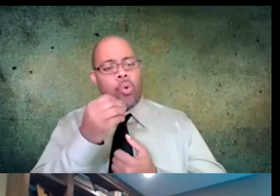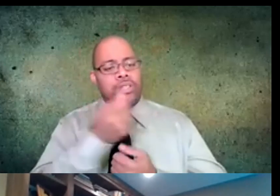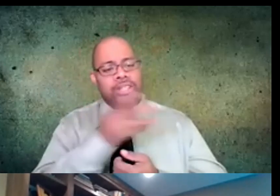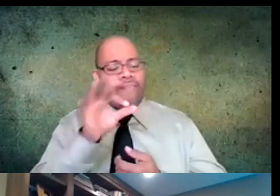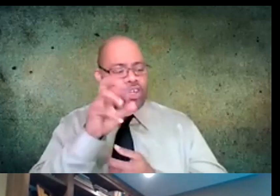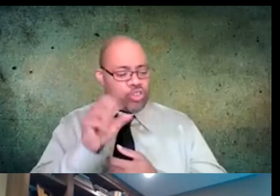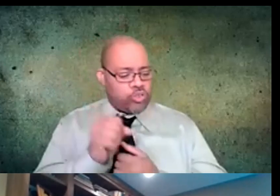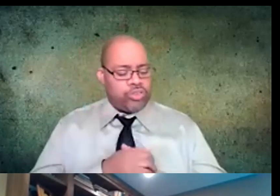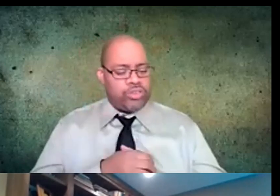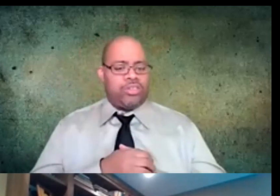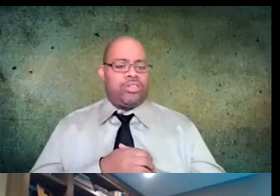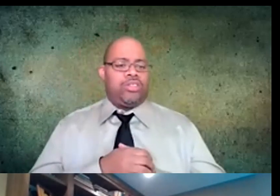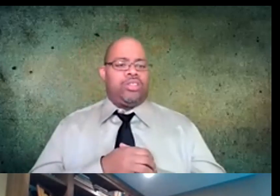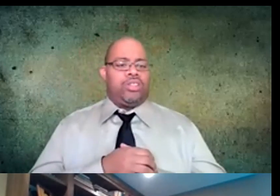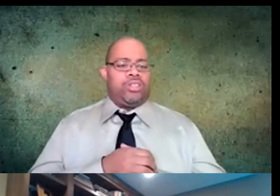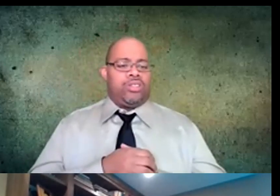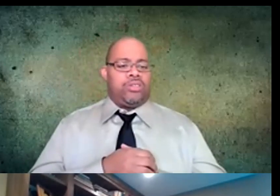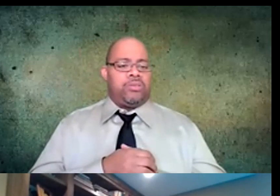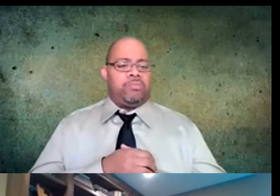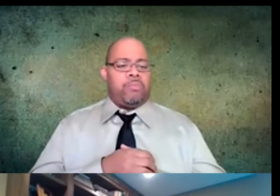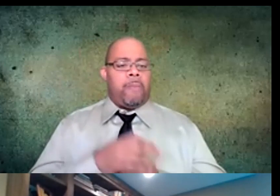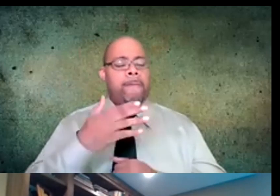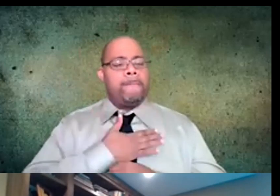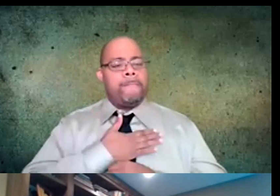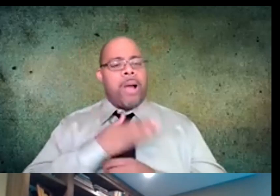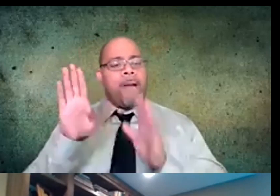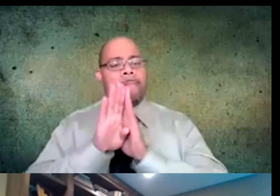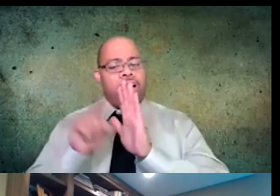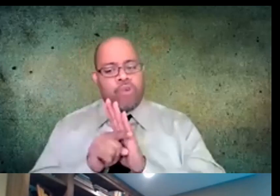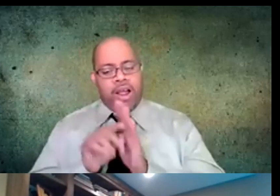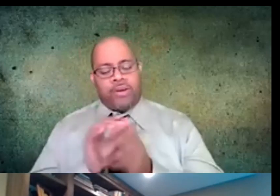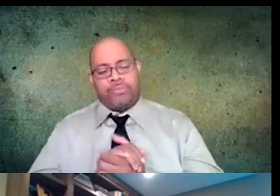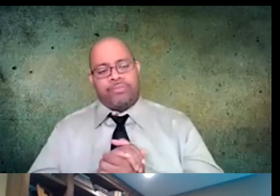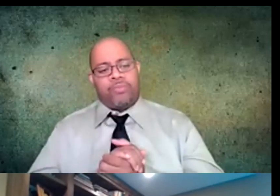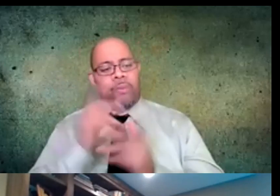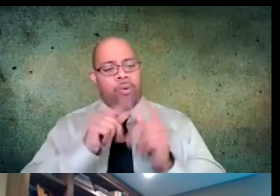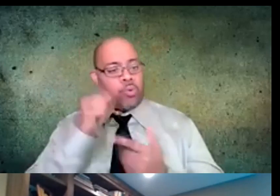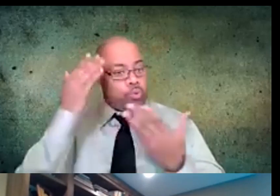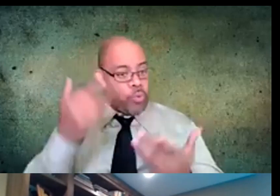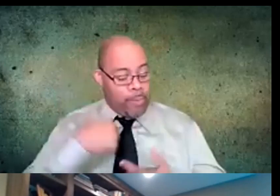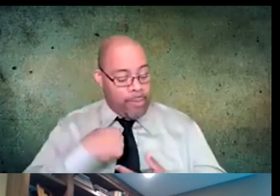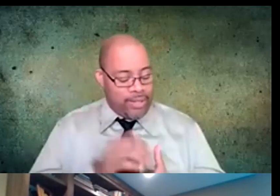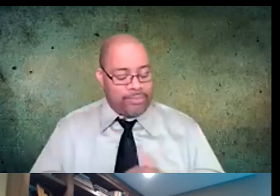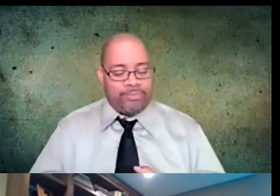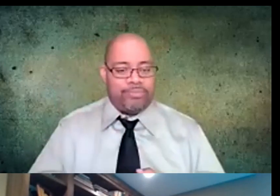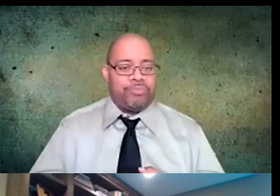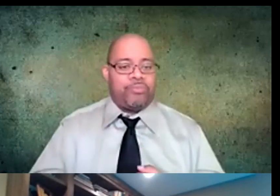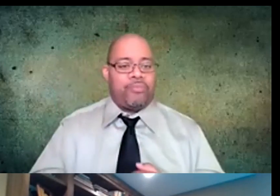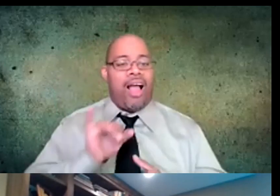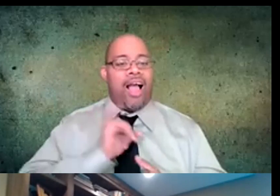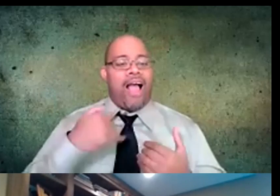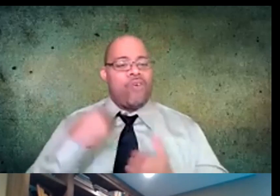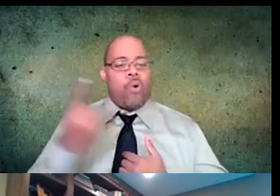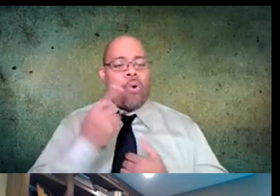factors. You know, my background, for folks who don't know me, I had always